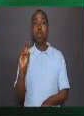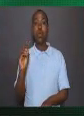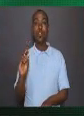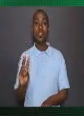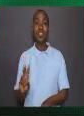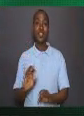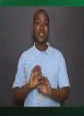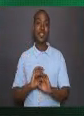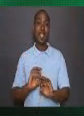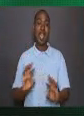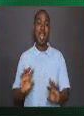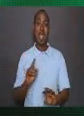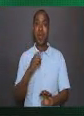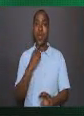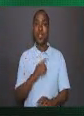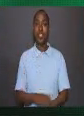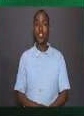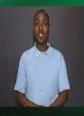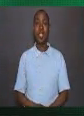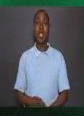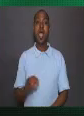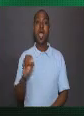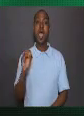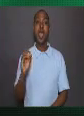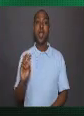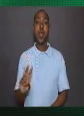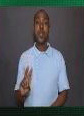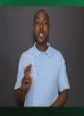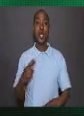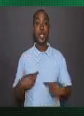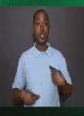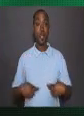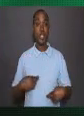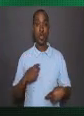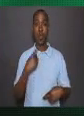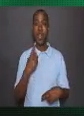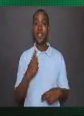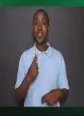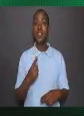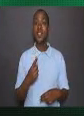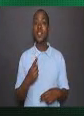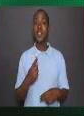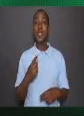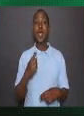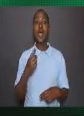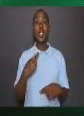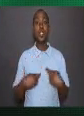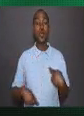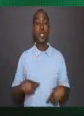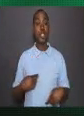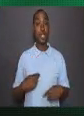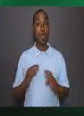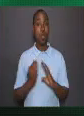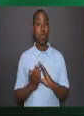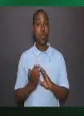indicating anaerobic respiration is respiration that occurs